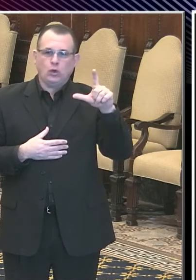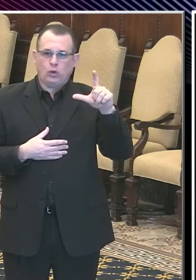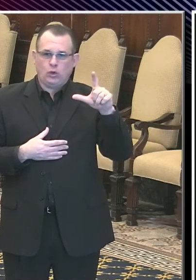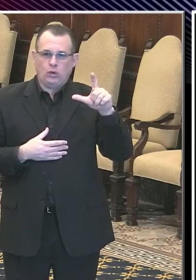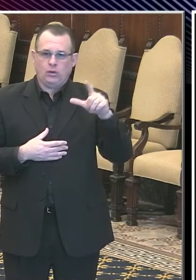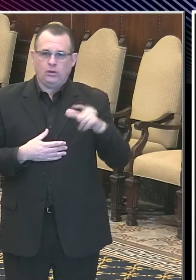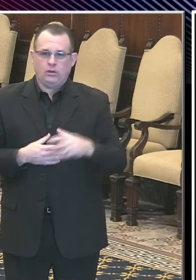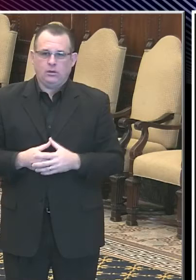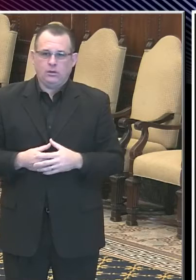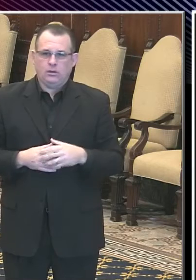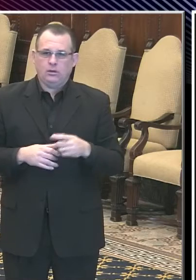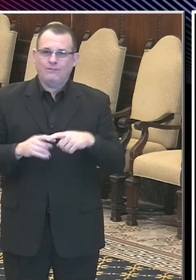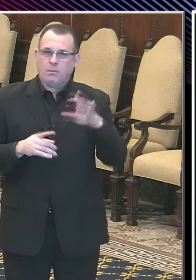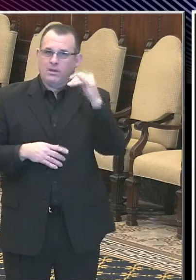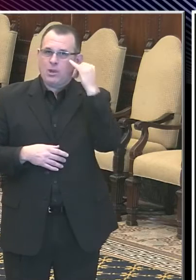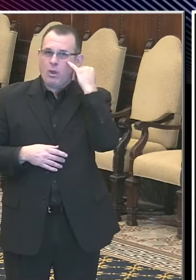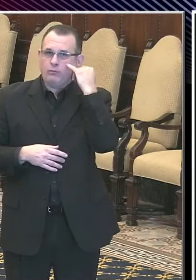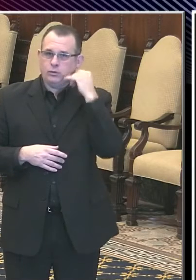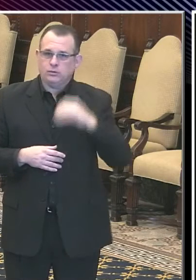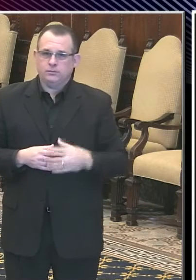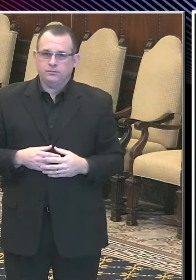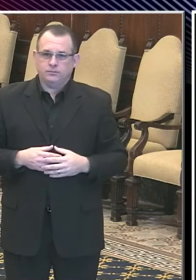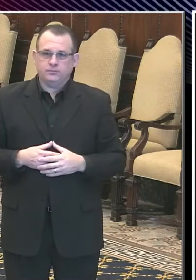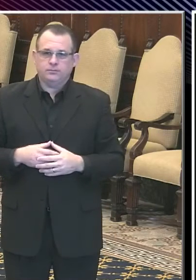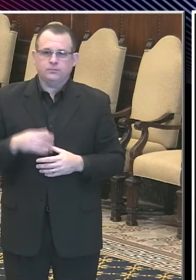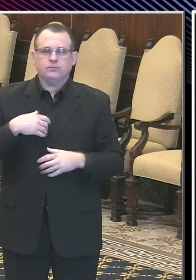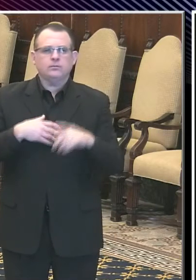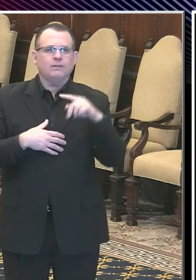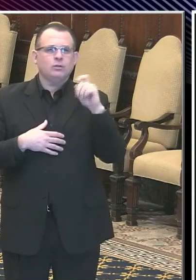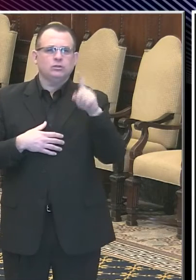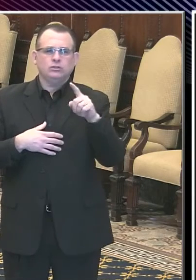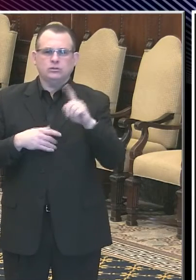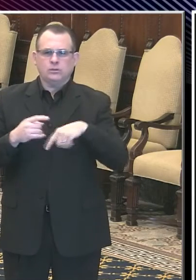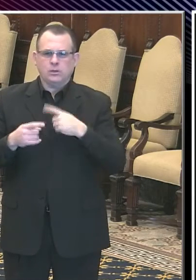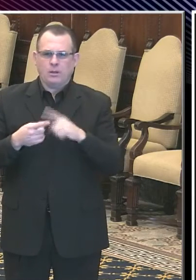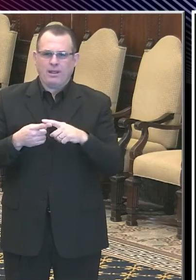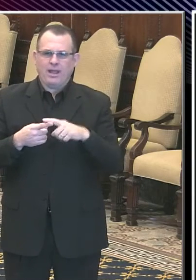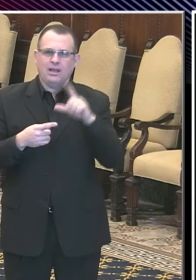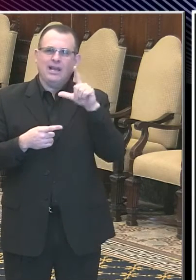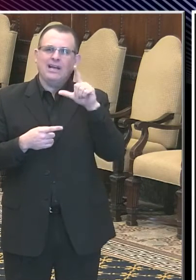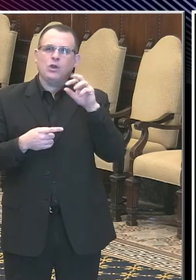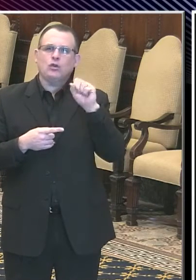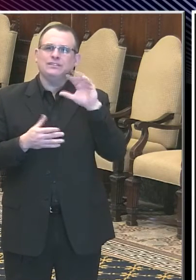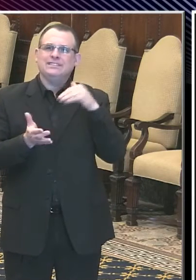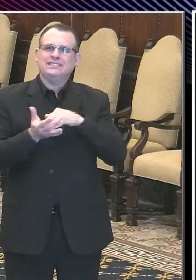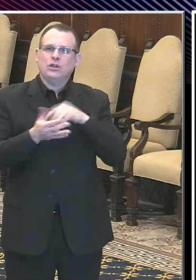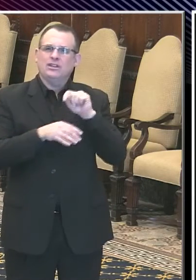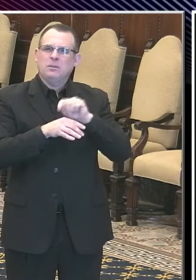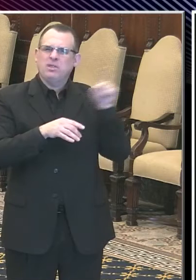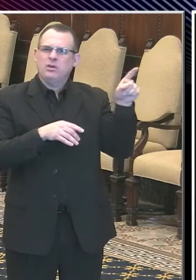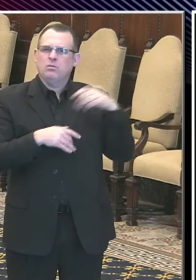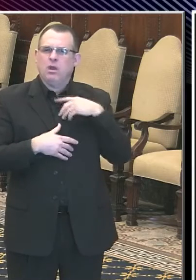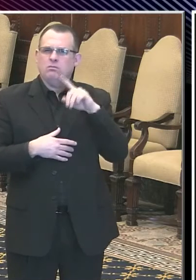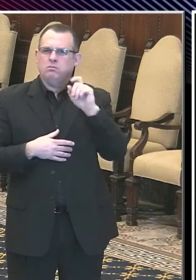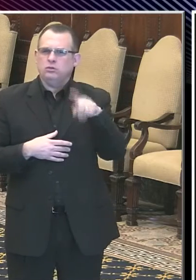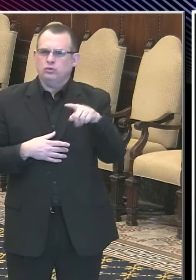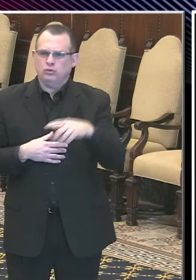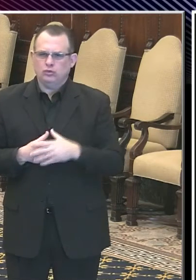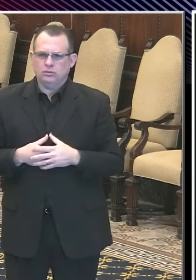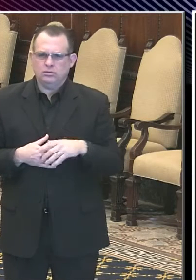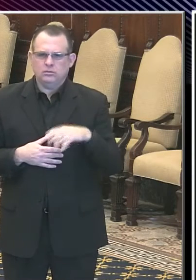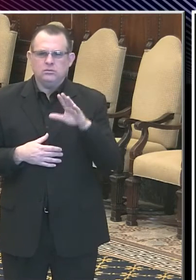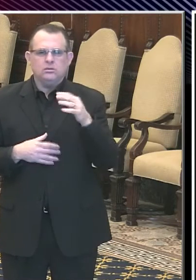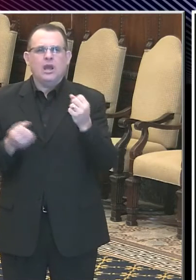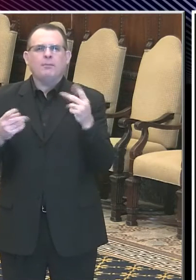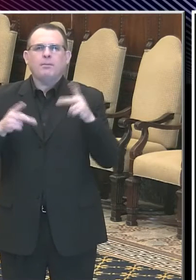Hi. I also have a question about the Leah Corus Center for starters. How many people